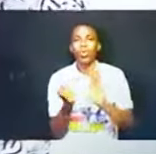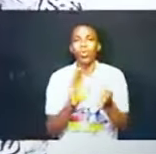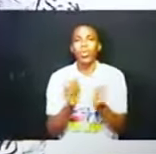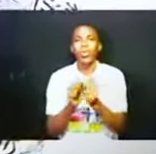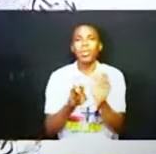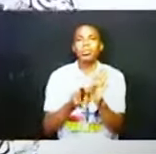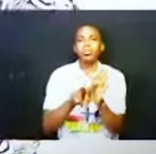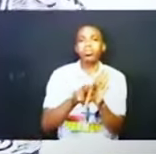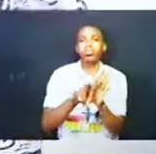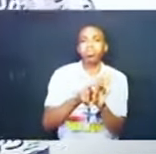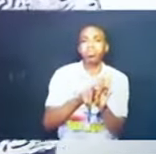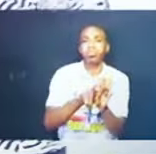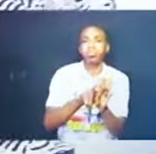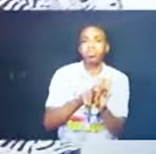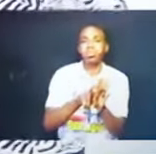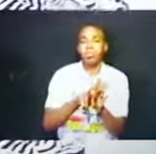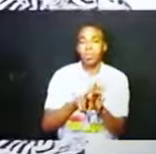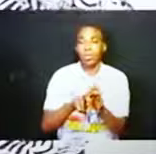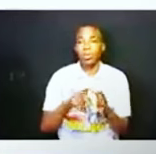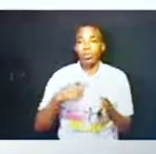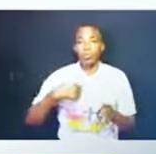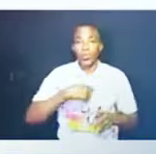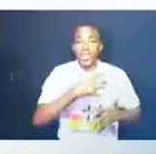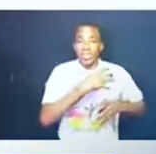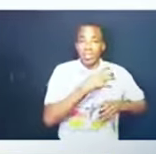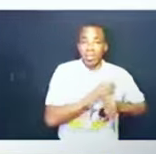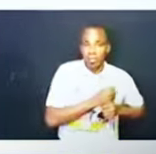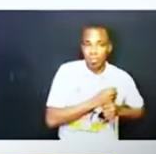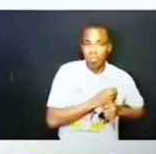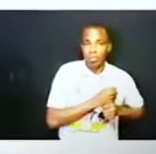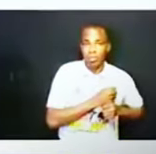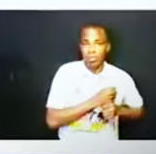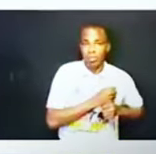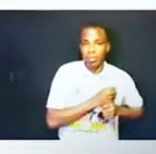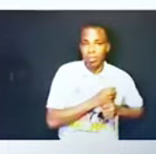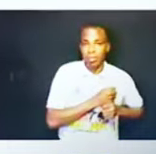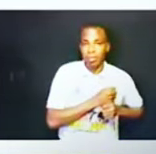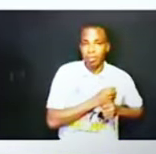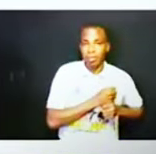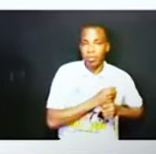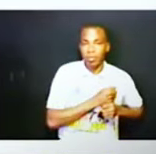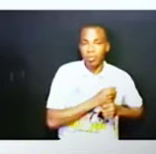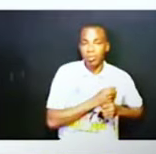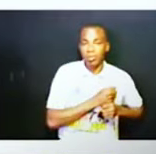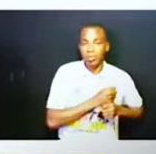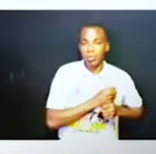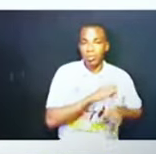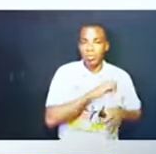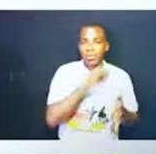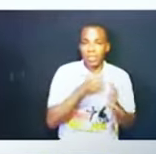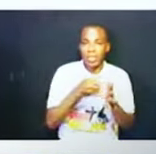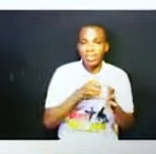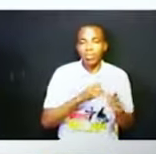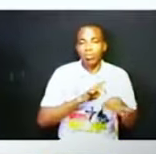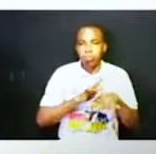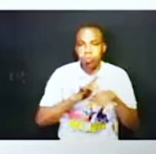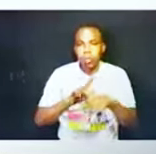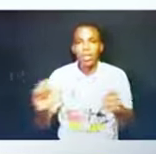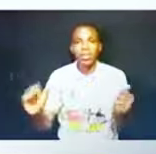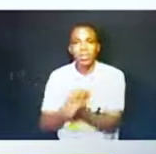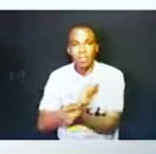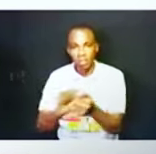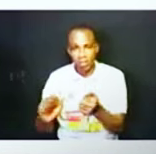is ensayare. It is acquired. Yeah. Unya. And it destroys